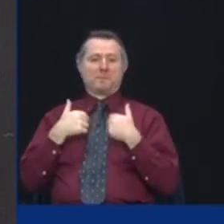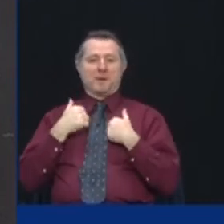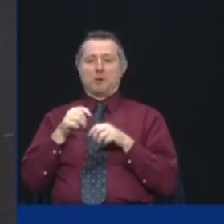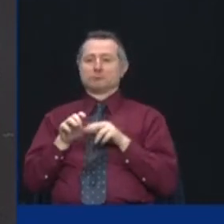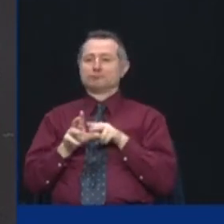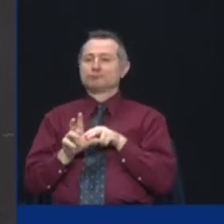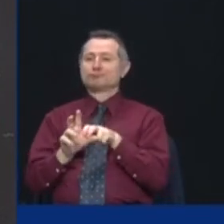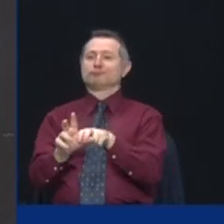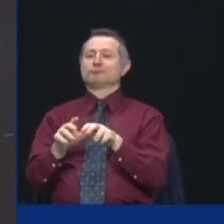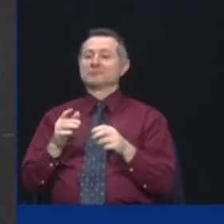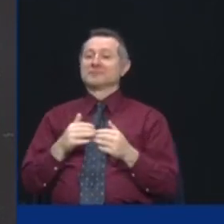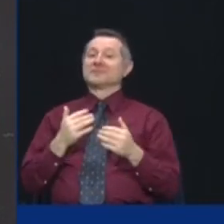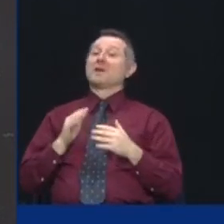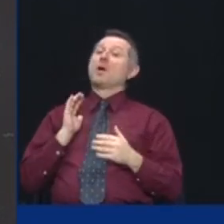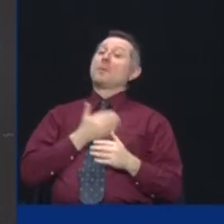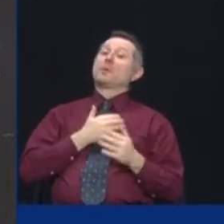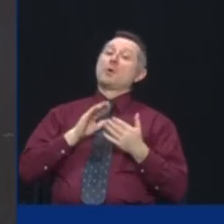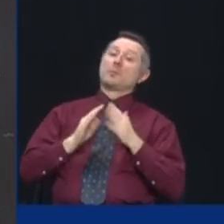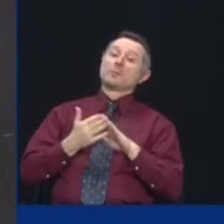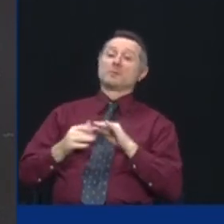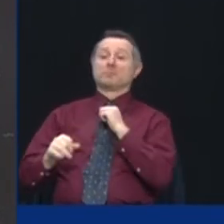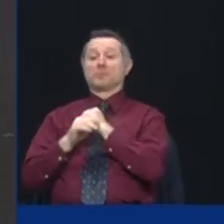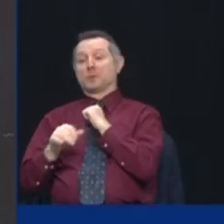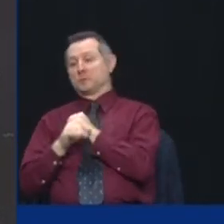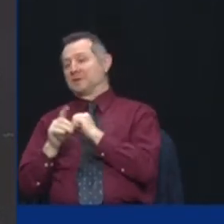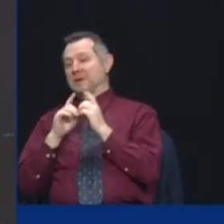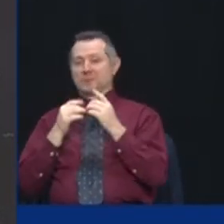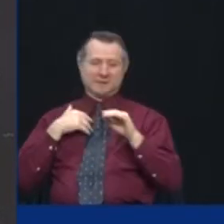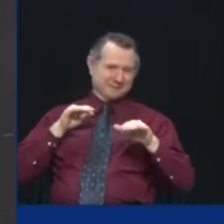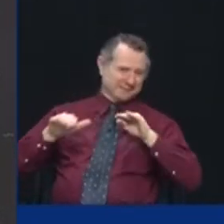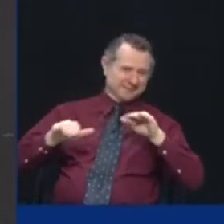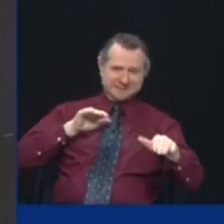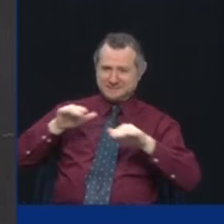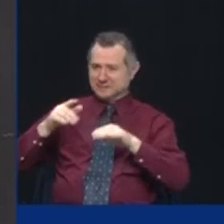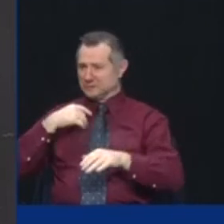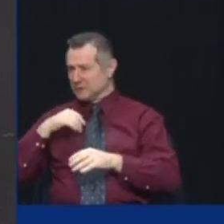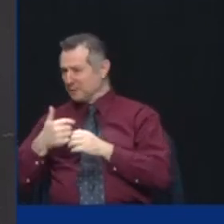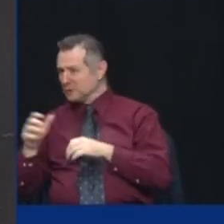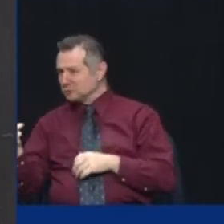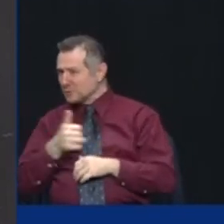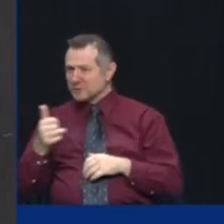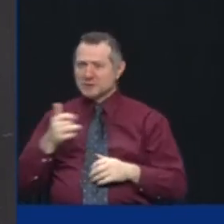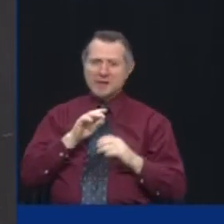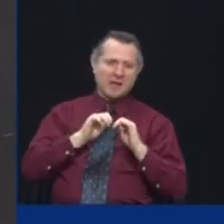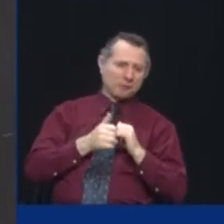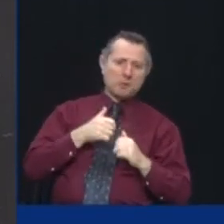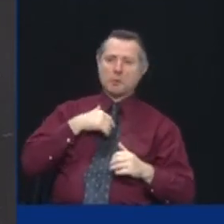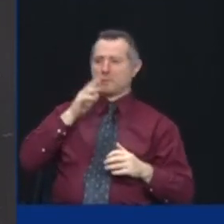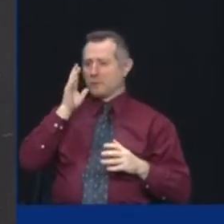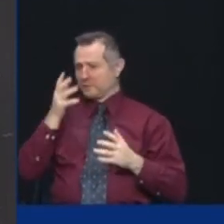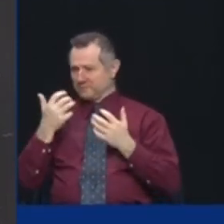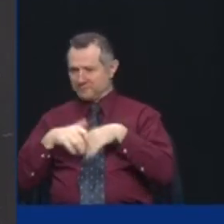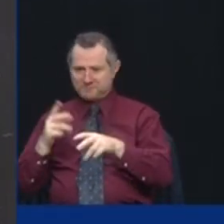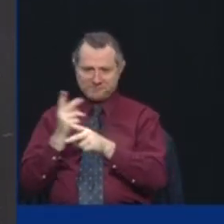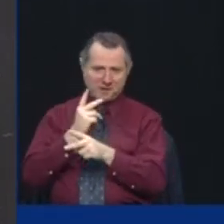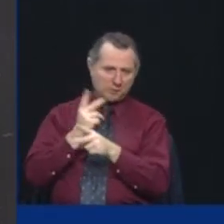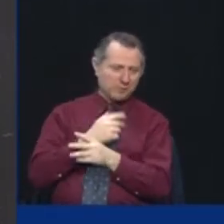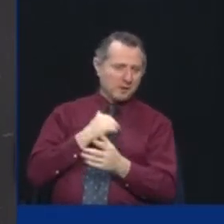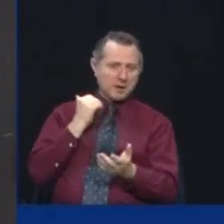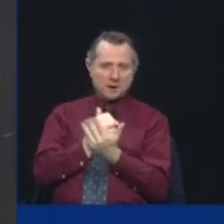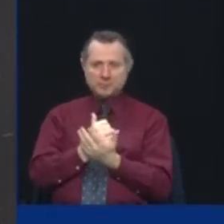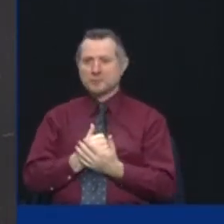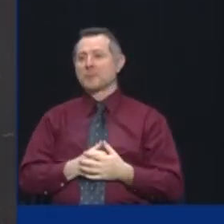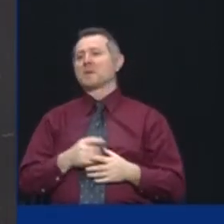have immediate access or transportation to these sites. There's always more that we can do, but I'm very happy